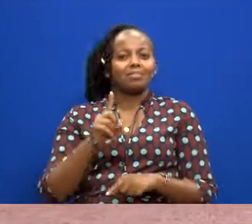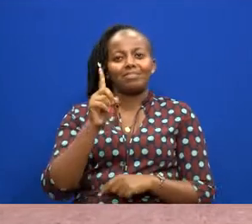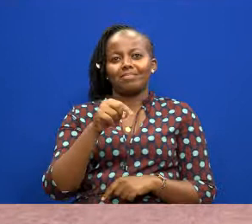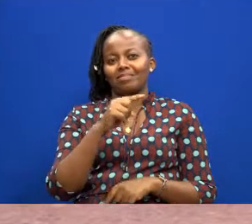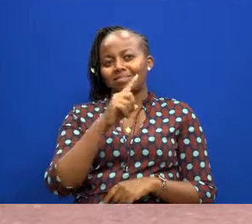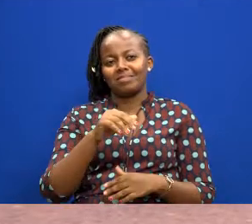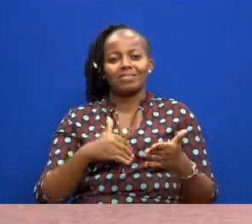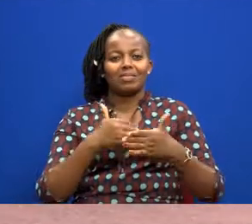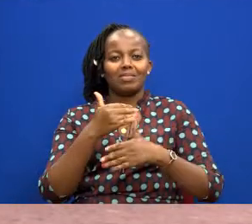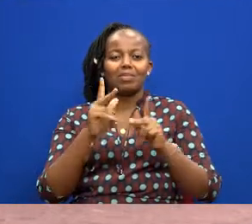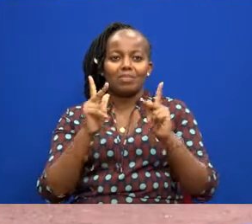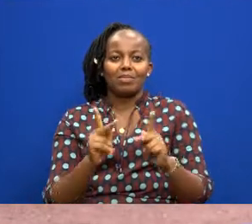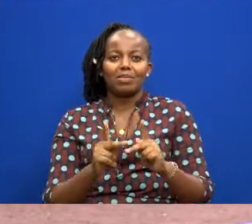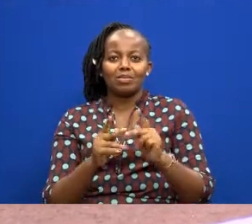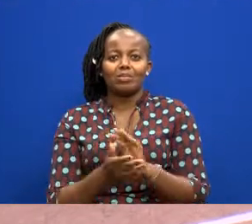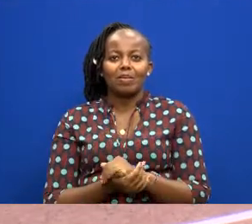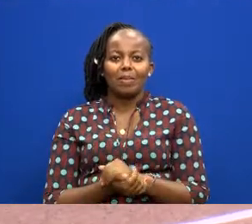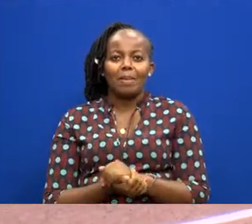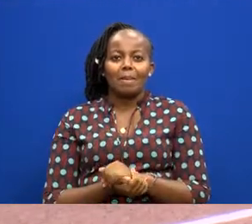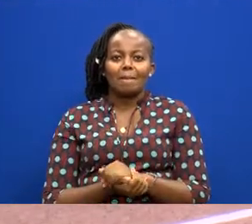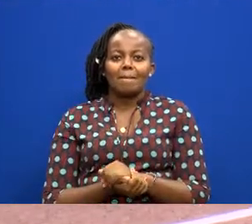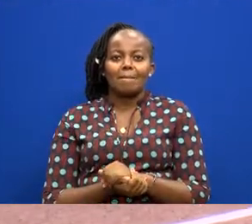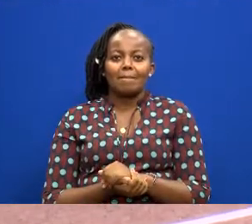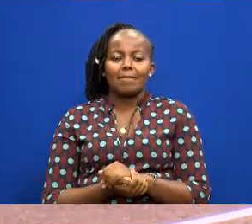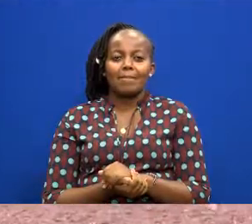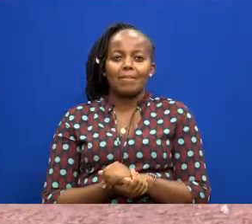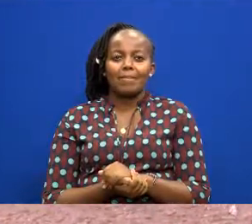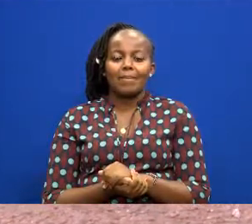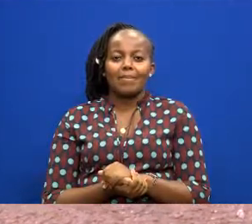Hakuna mtu anataka kujenga nyumba, mimi natengeneza yangu.